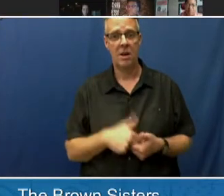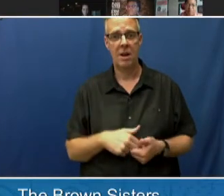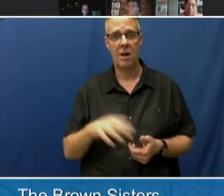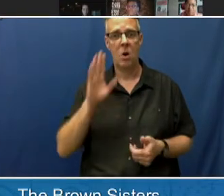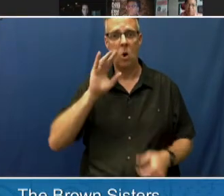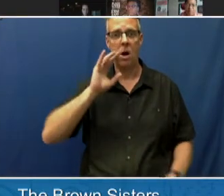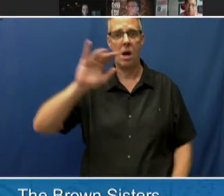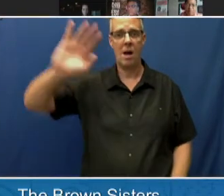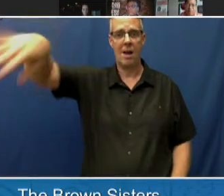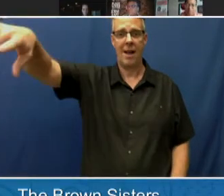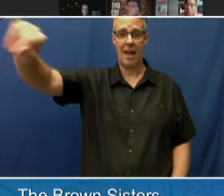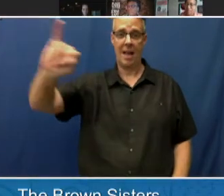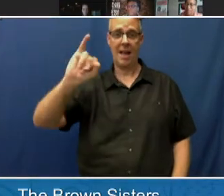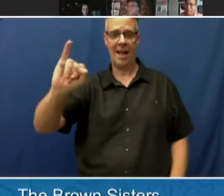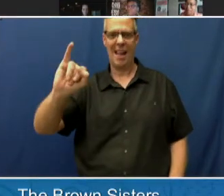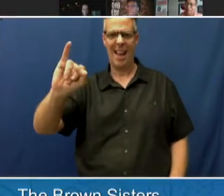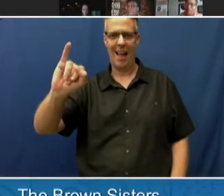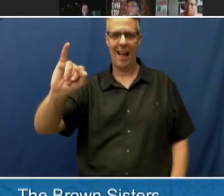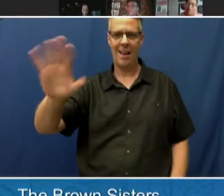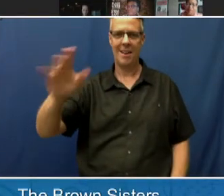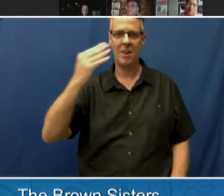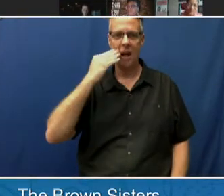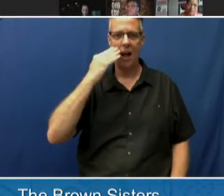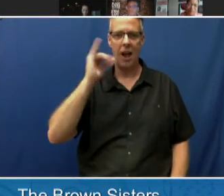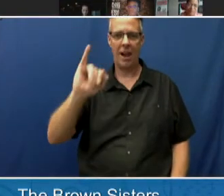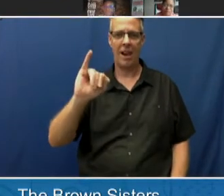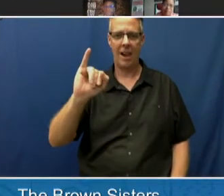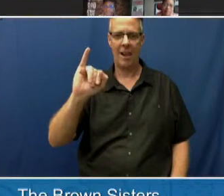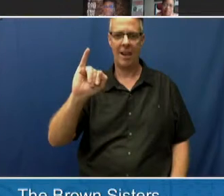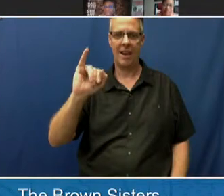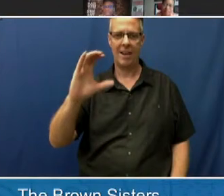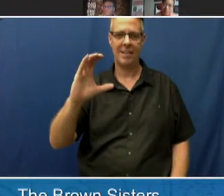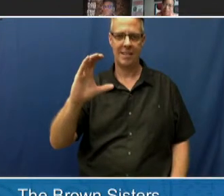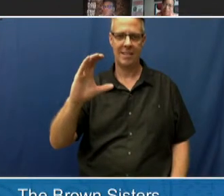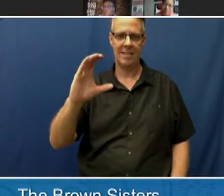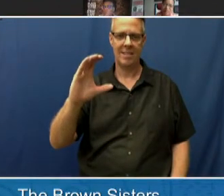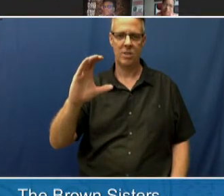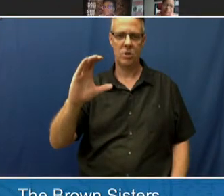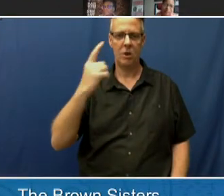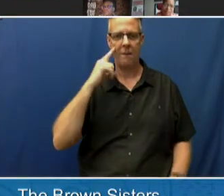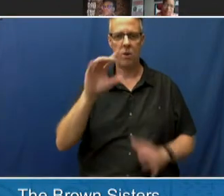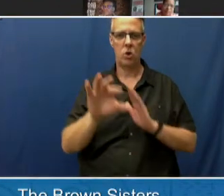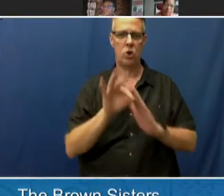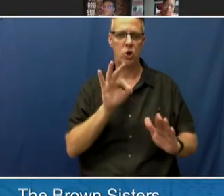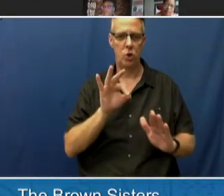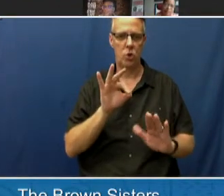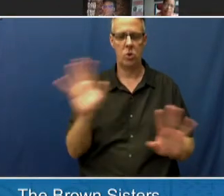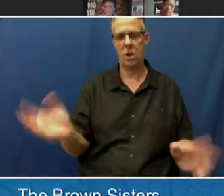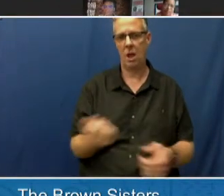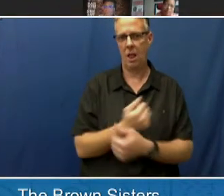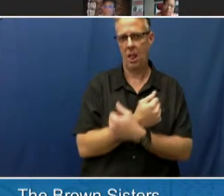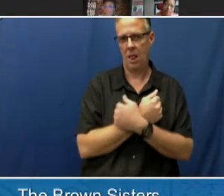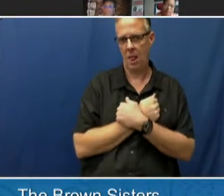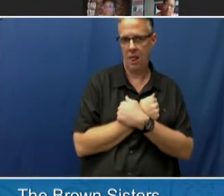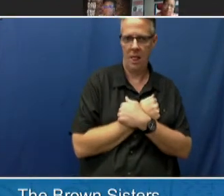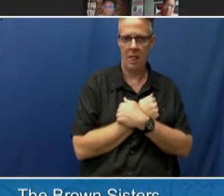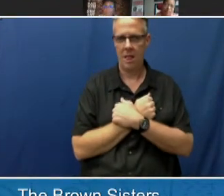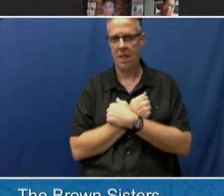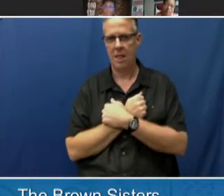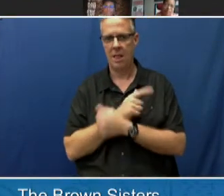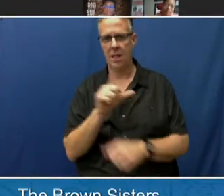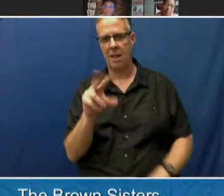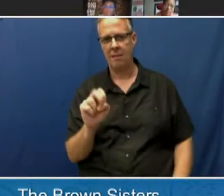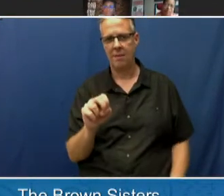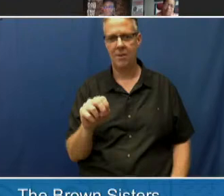For I, you know, the sign language I, C for choose, and then love.